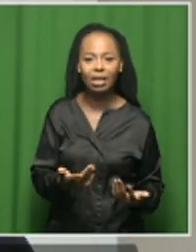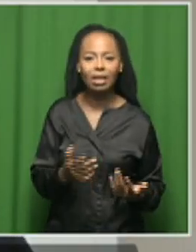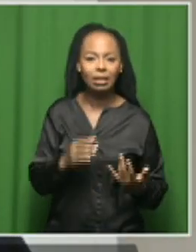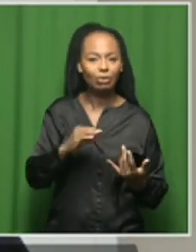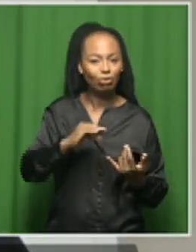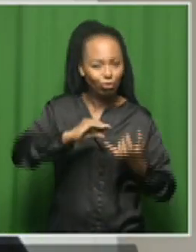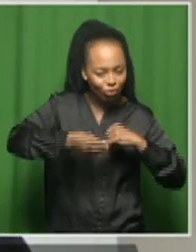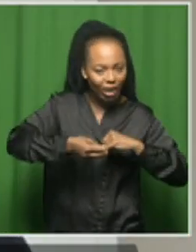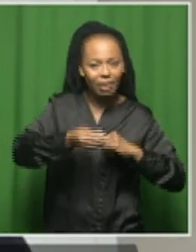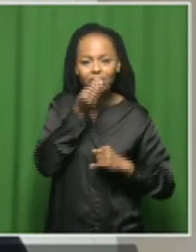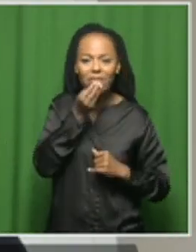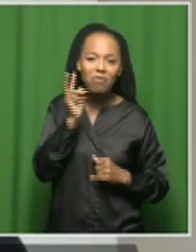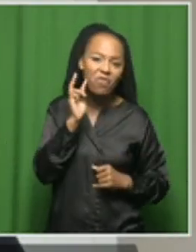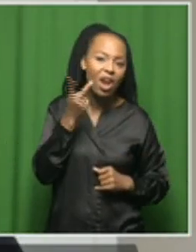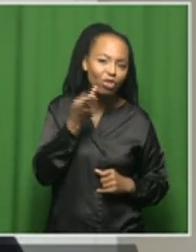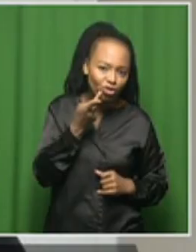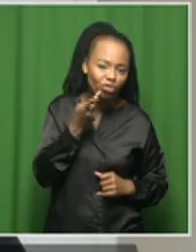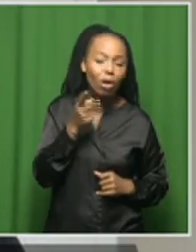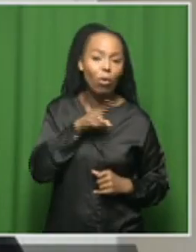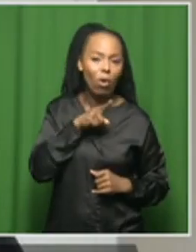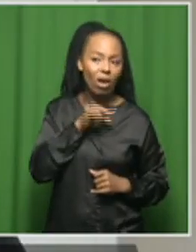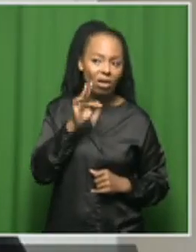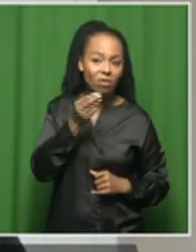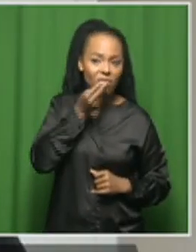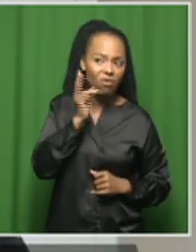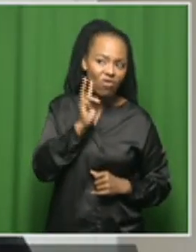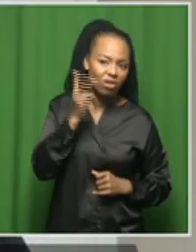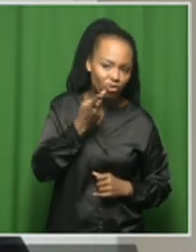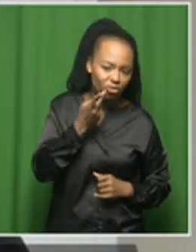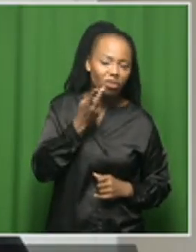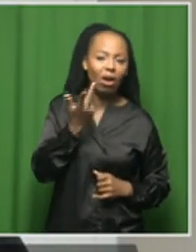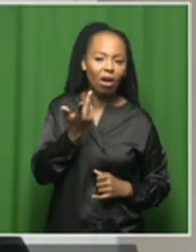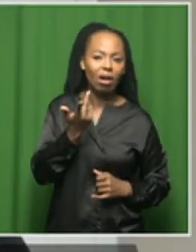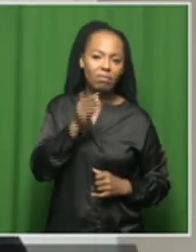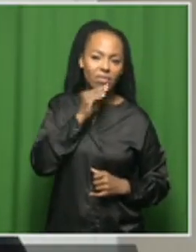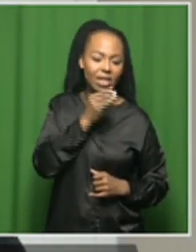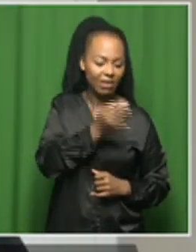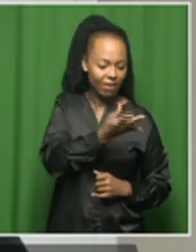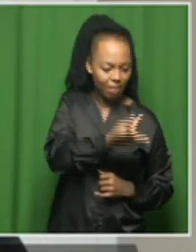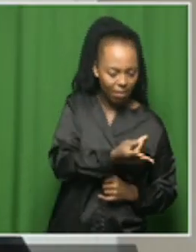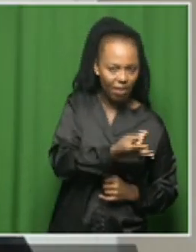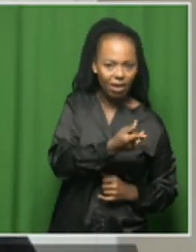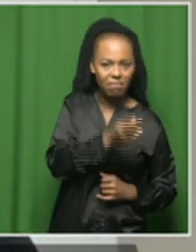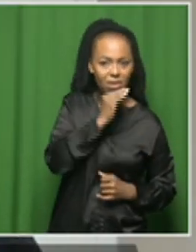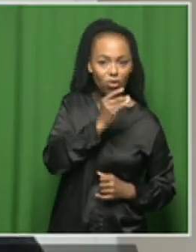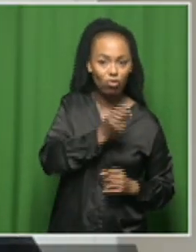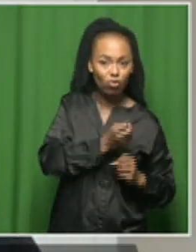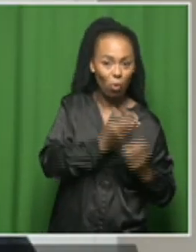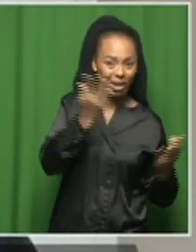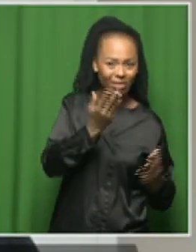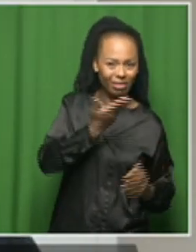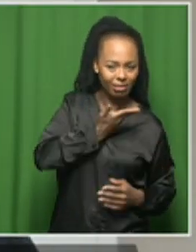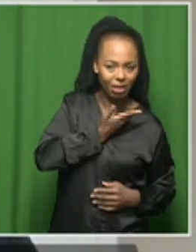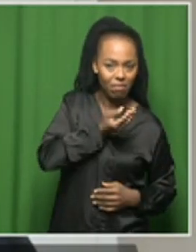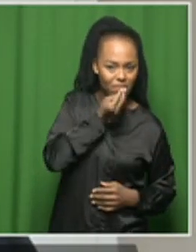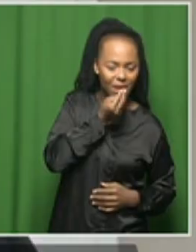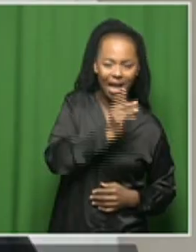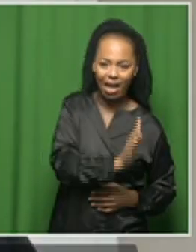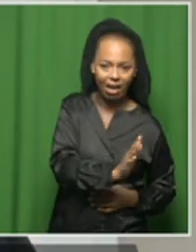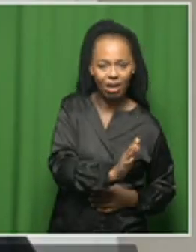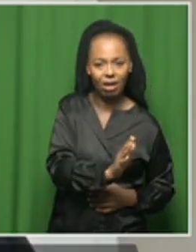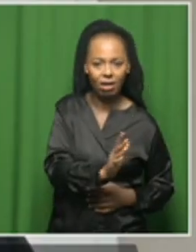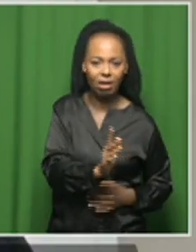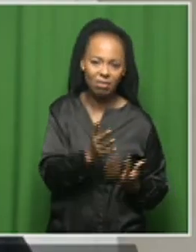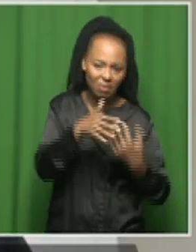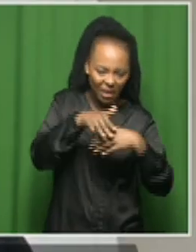your vegetables so that by the time you're eating red meat, you are more full, that it's not too much. And then with binge